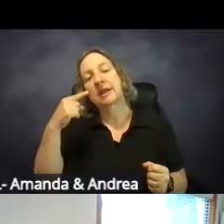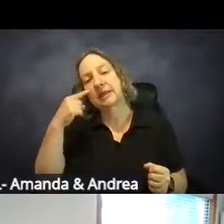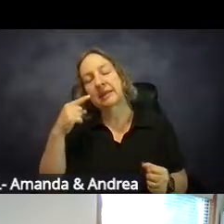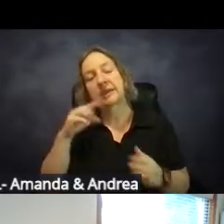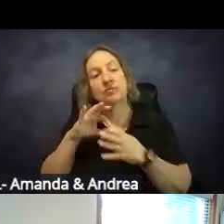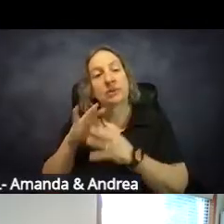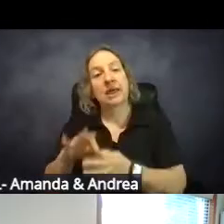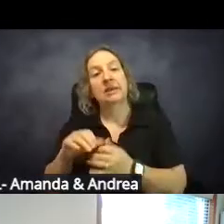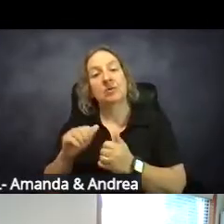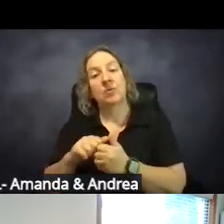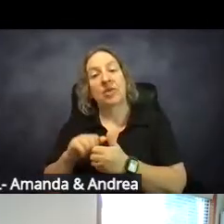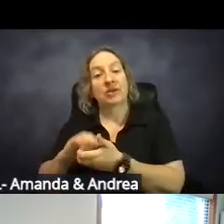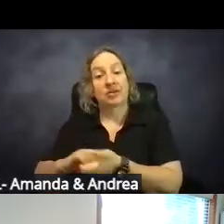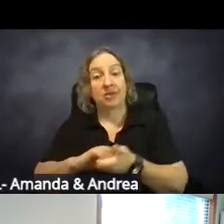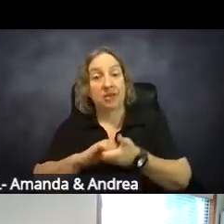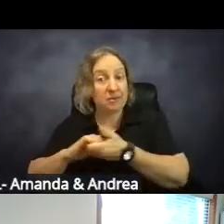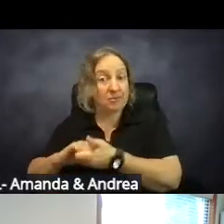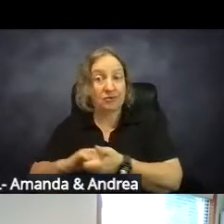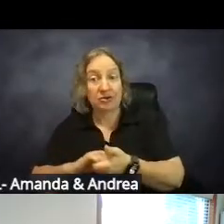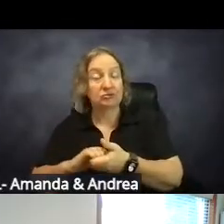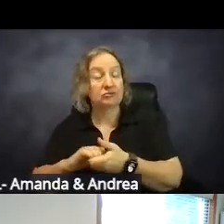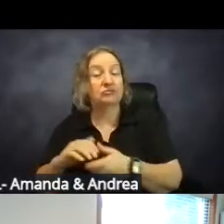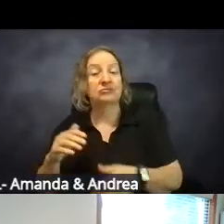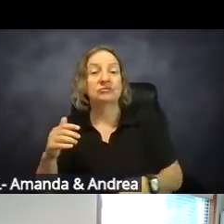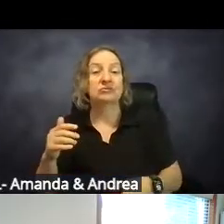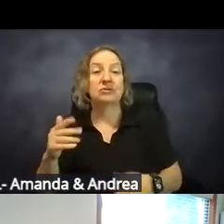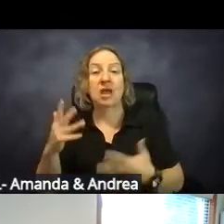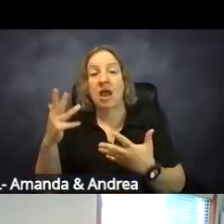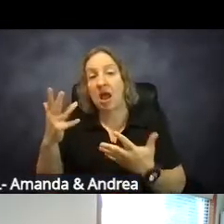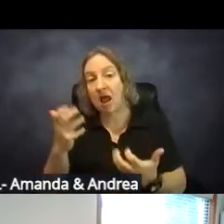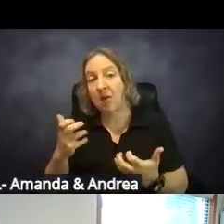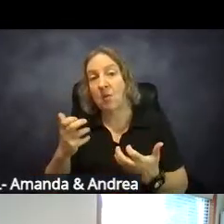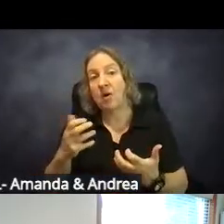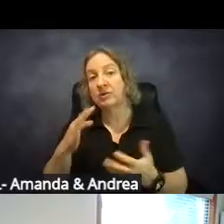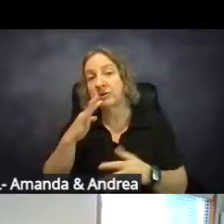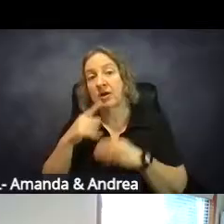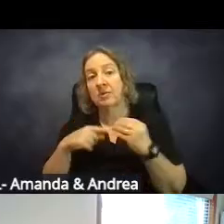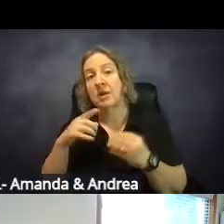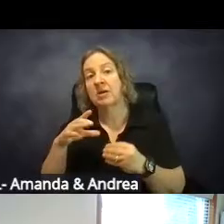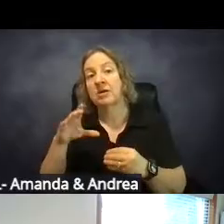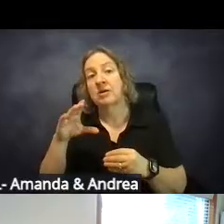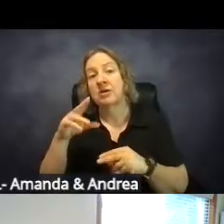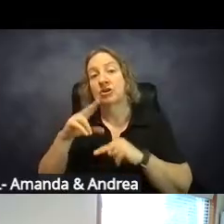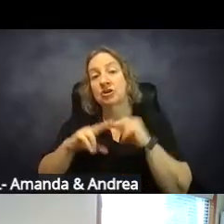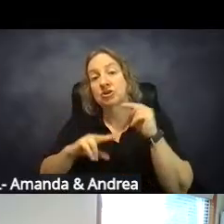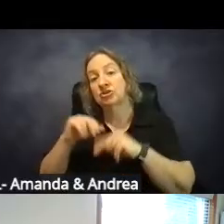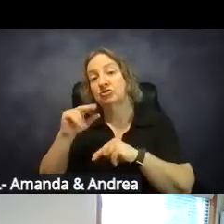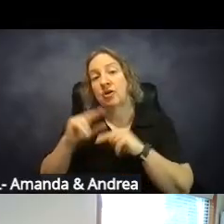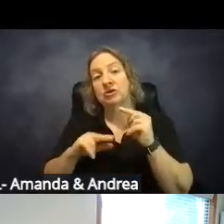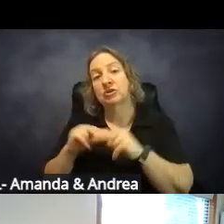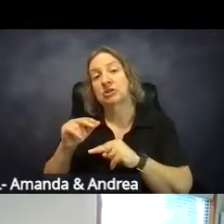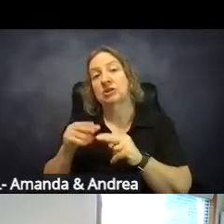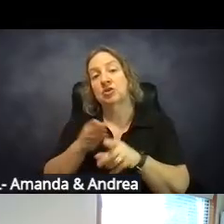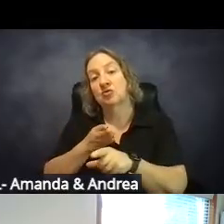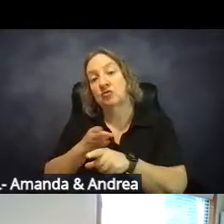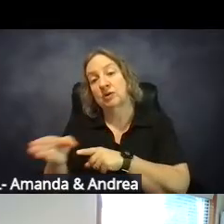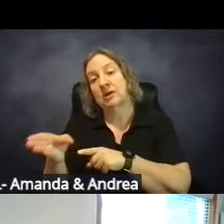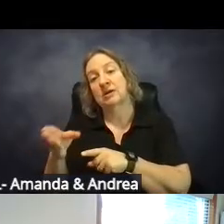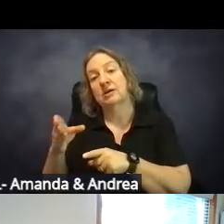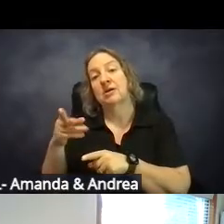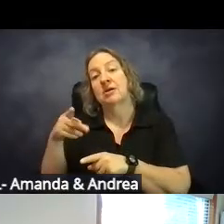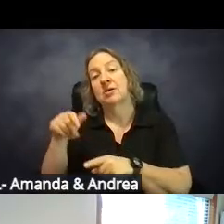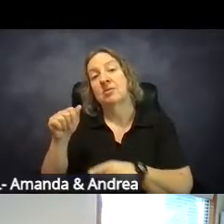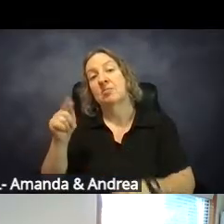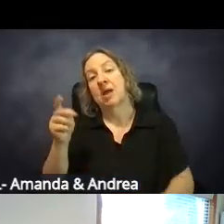related to collaboration, I also want to surface Construction Career Pathways, which is an existing collaboration